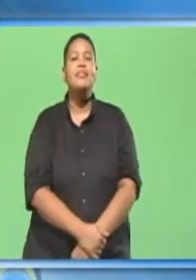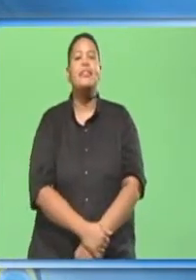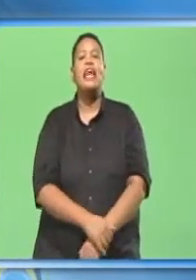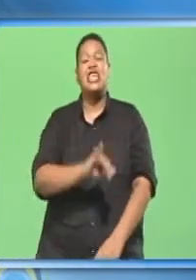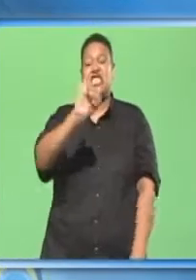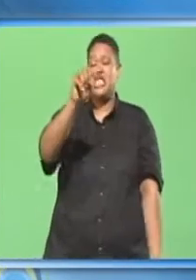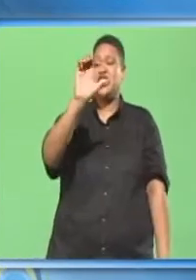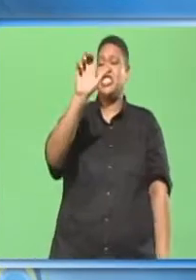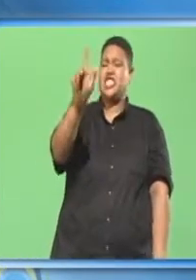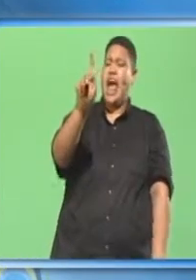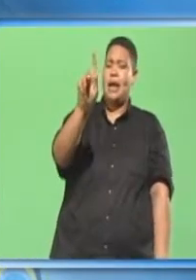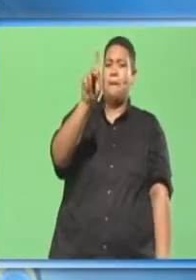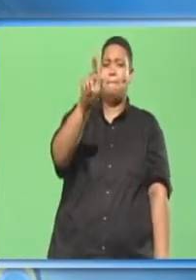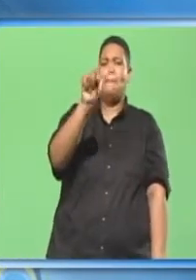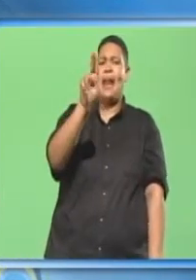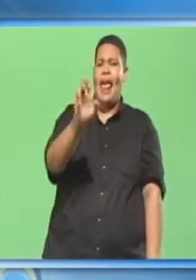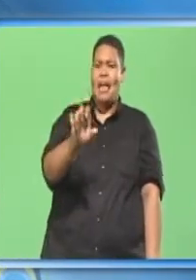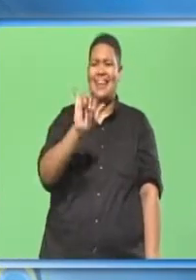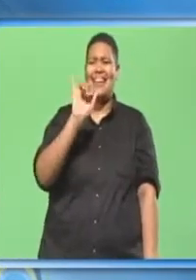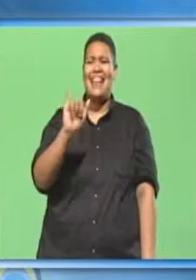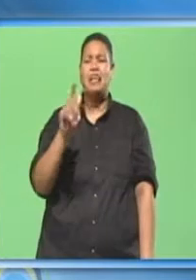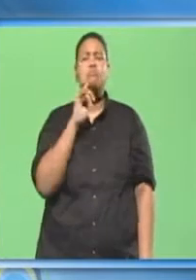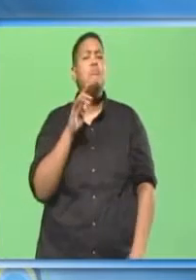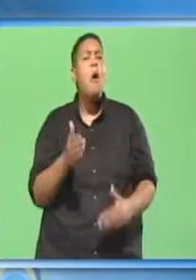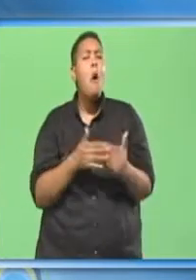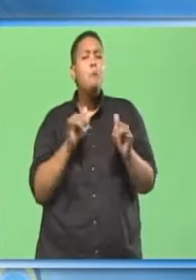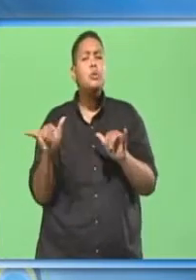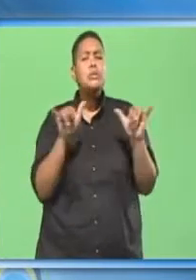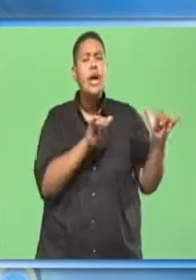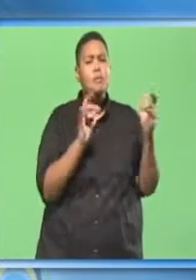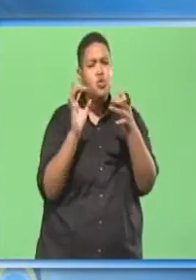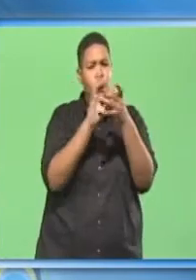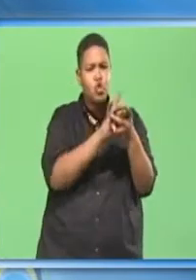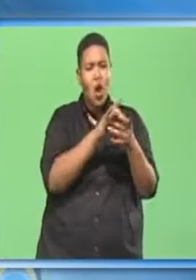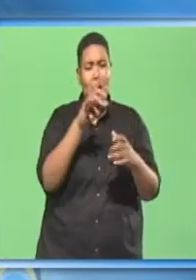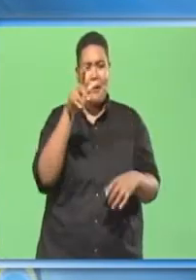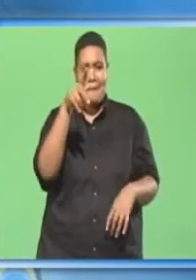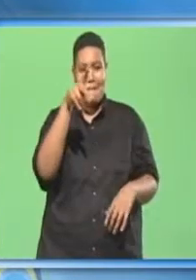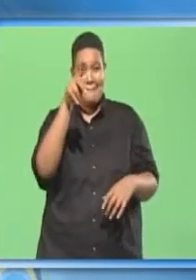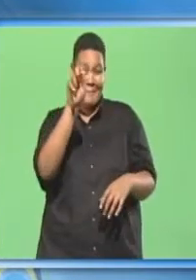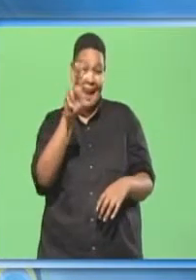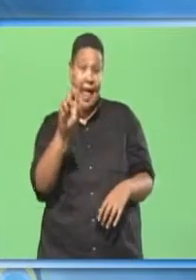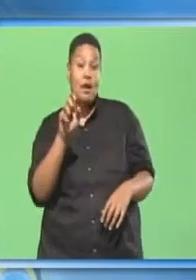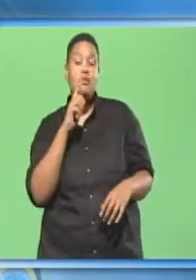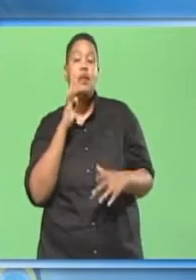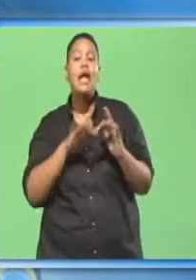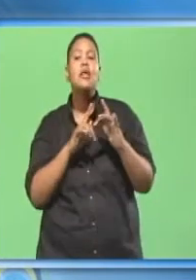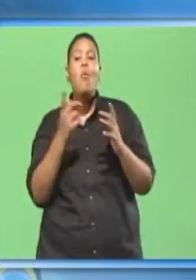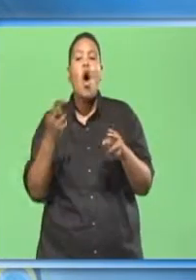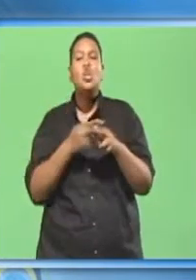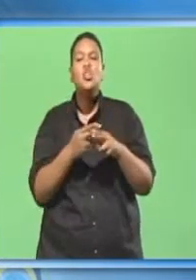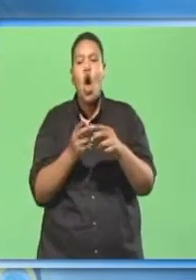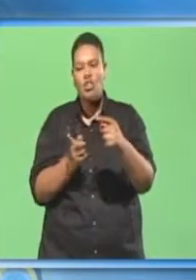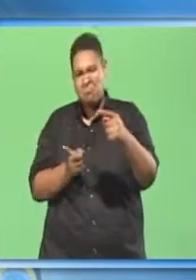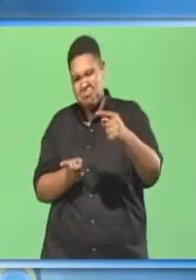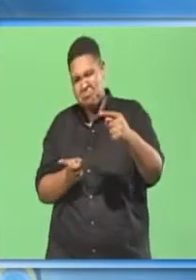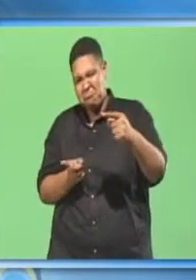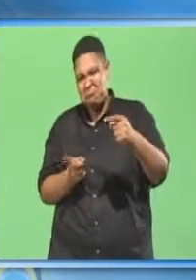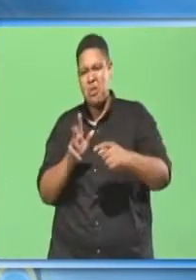The jack plane. The jack plane is similar to the joiner plane, except for the fact that it is shorter, having a length